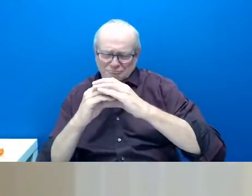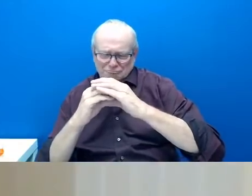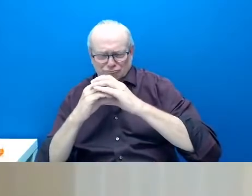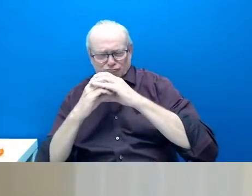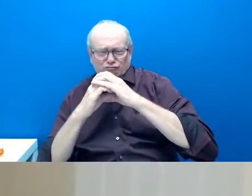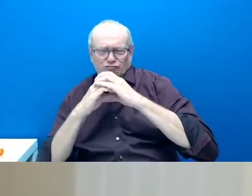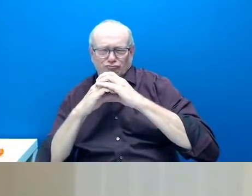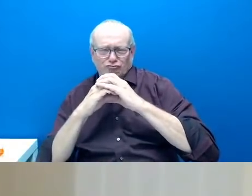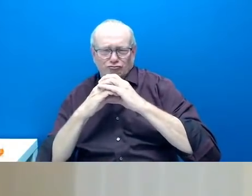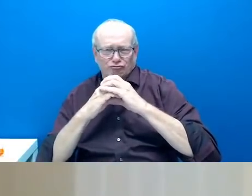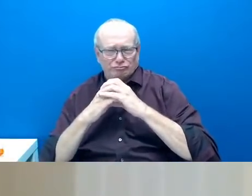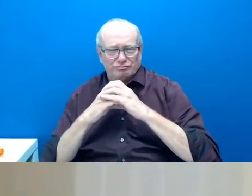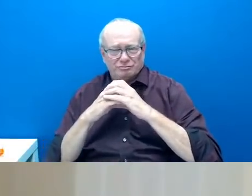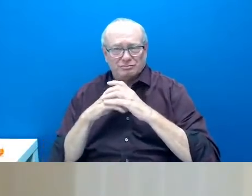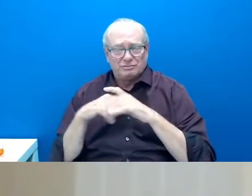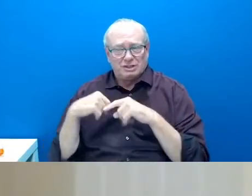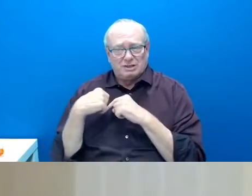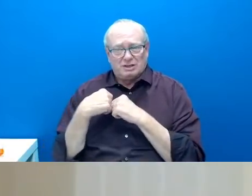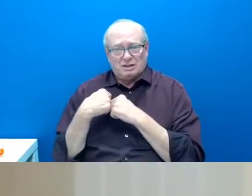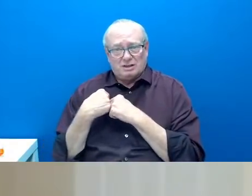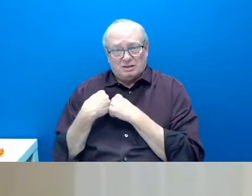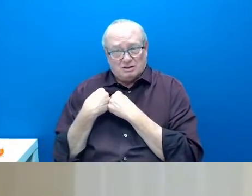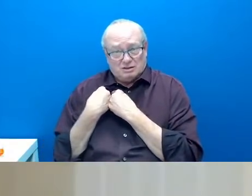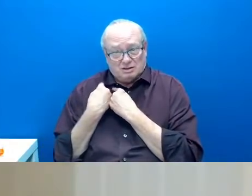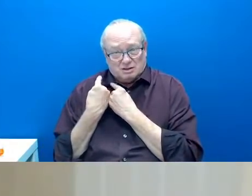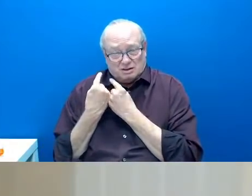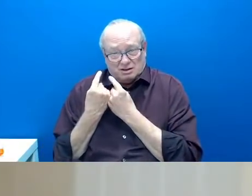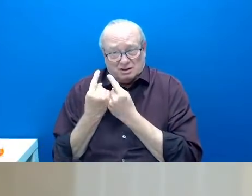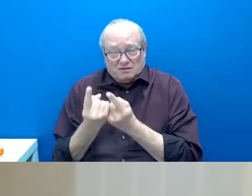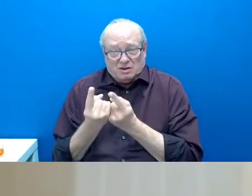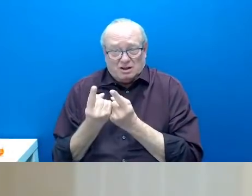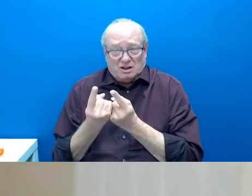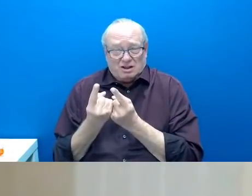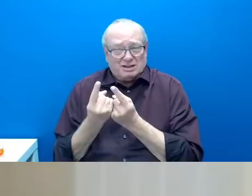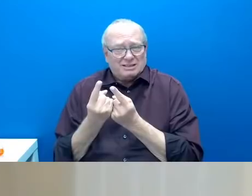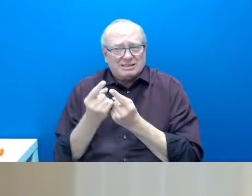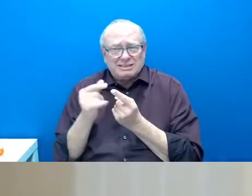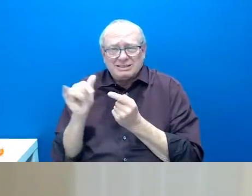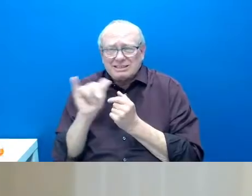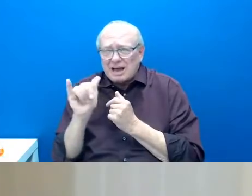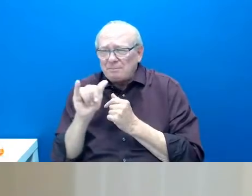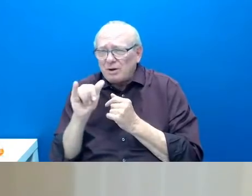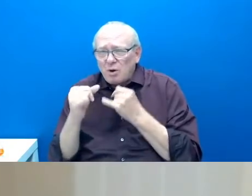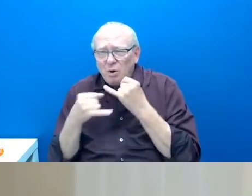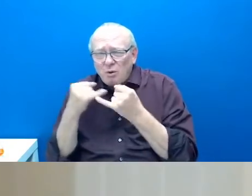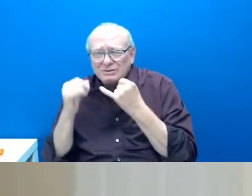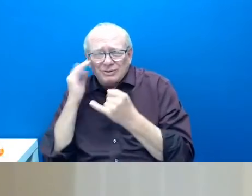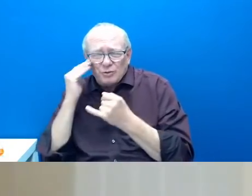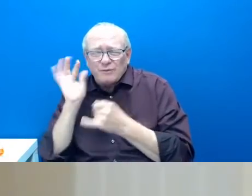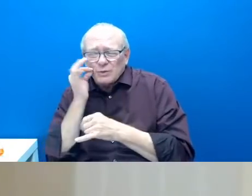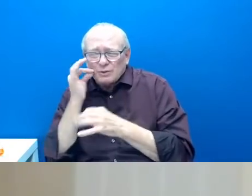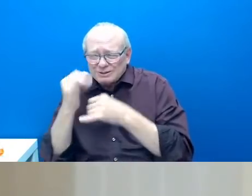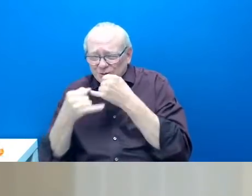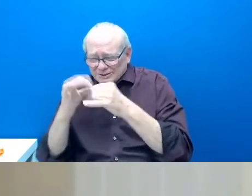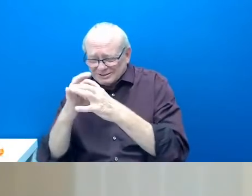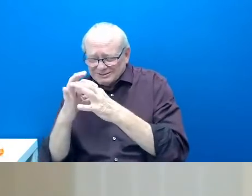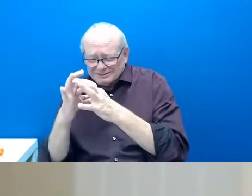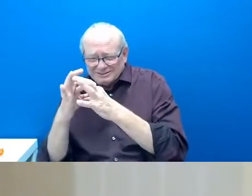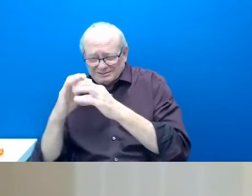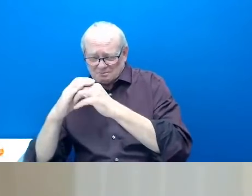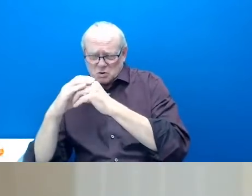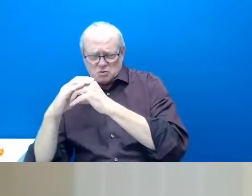affected things like I've been having trouble coming up